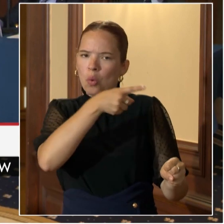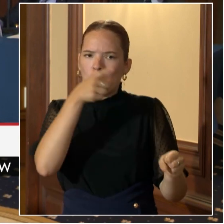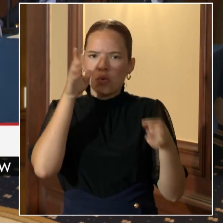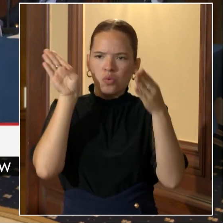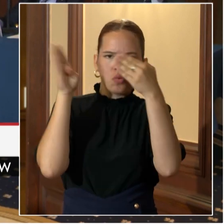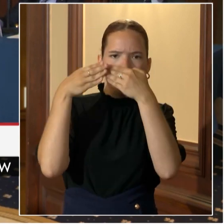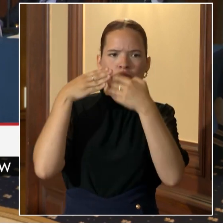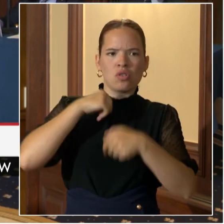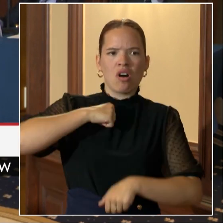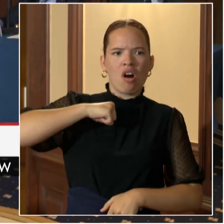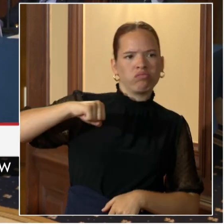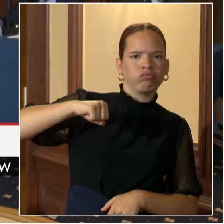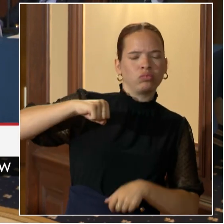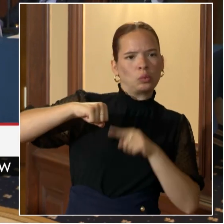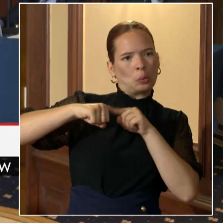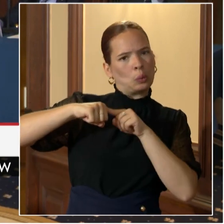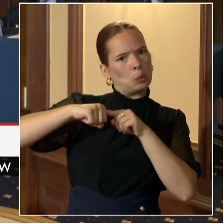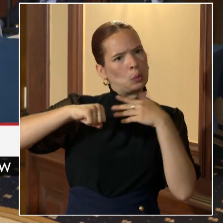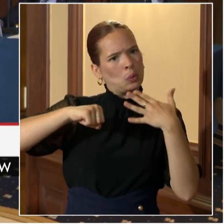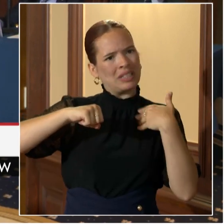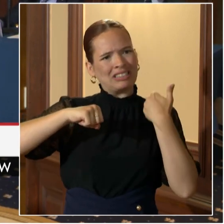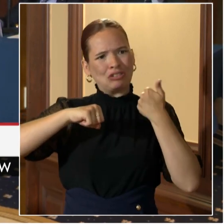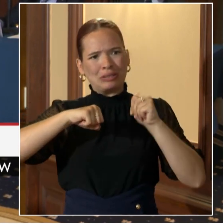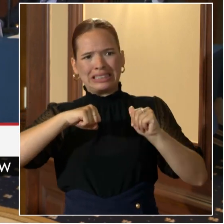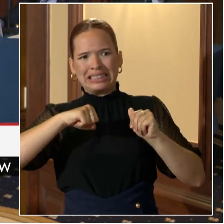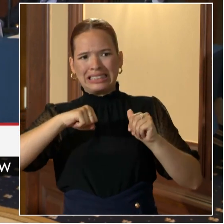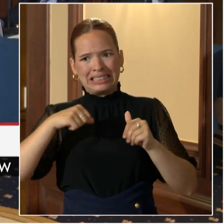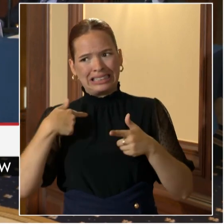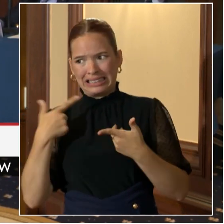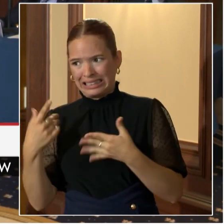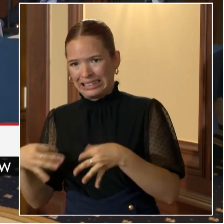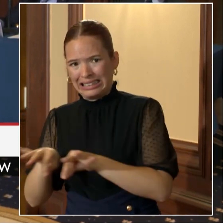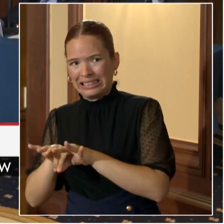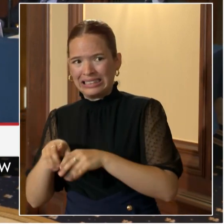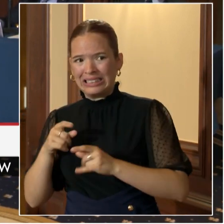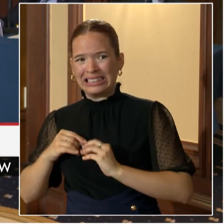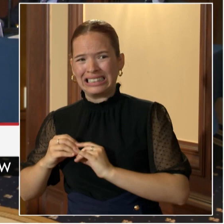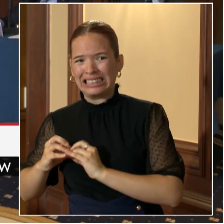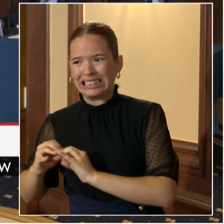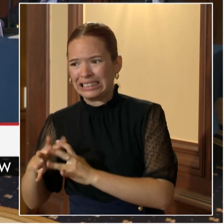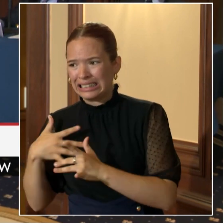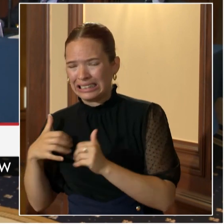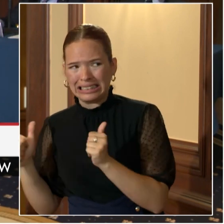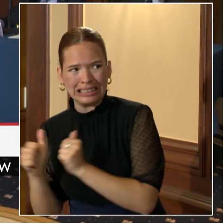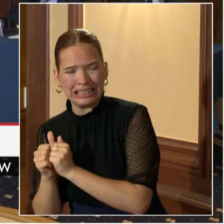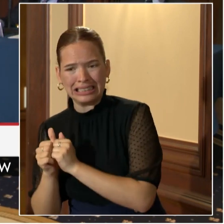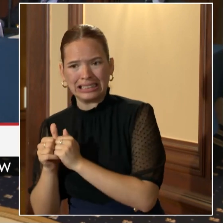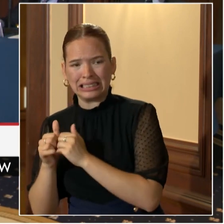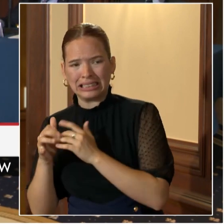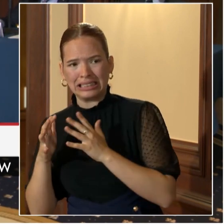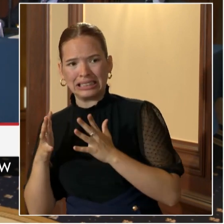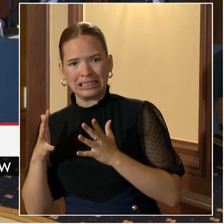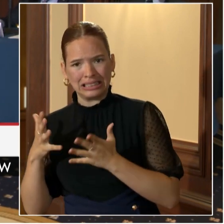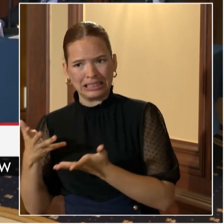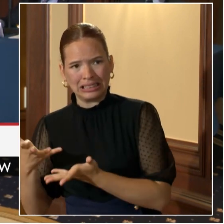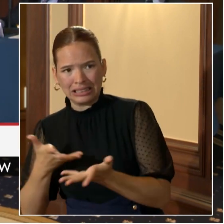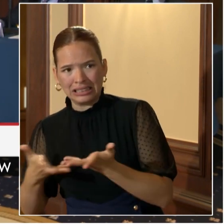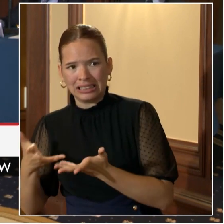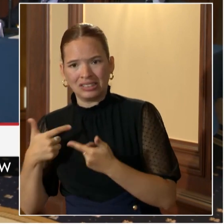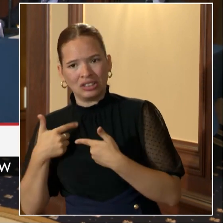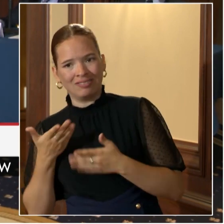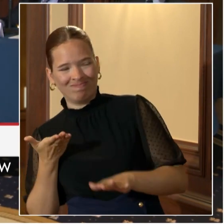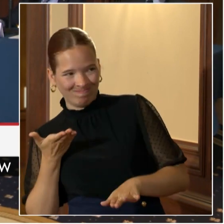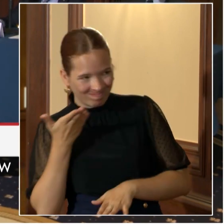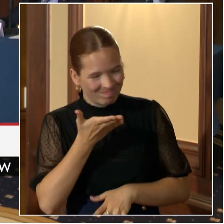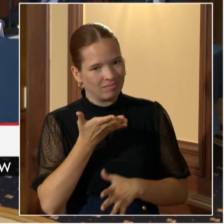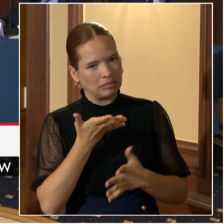The idea that we come before the public and each other and talk about the initiatives